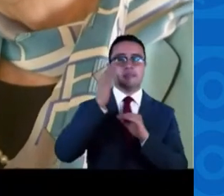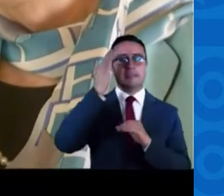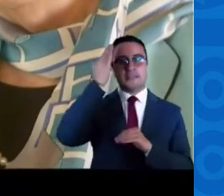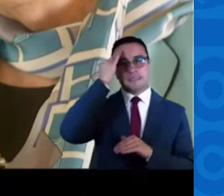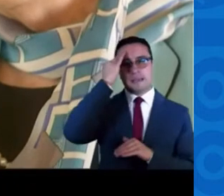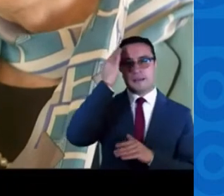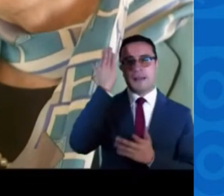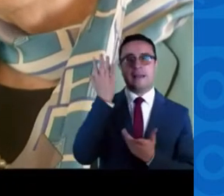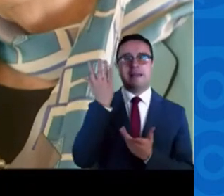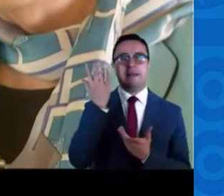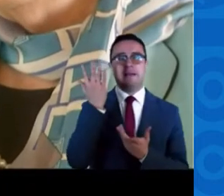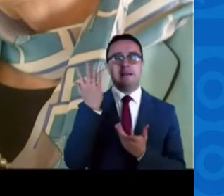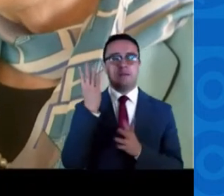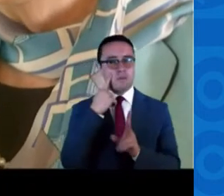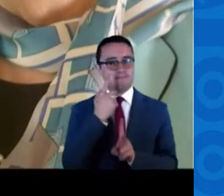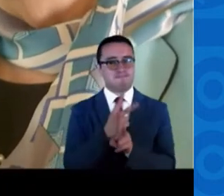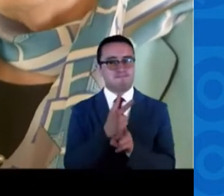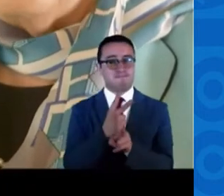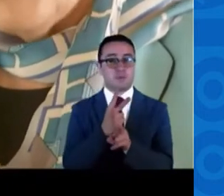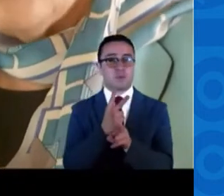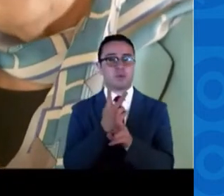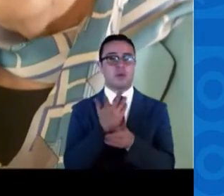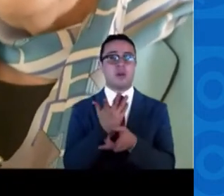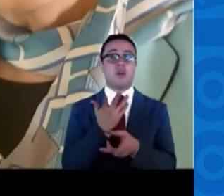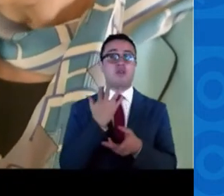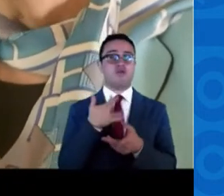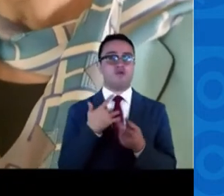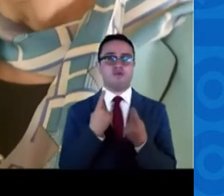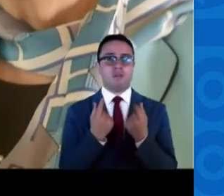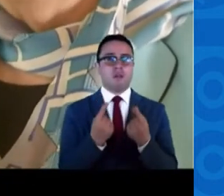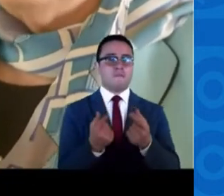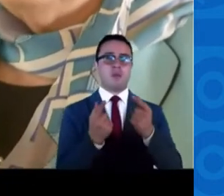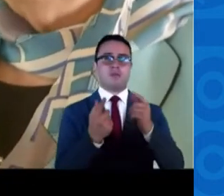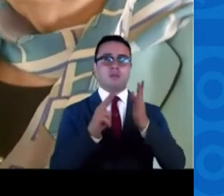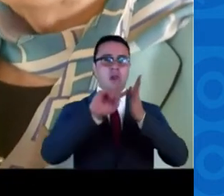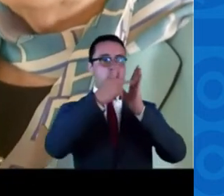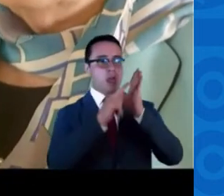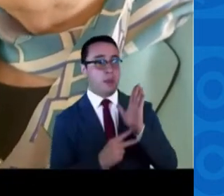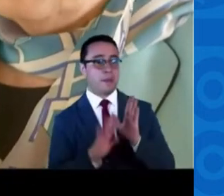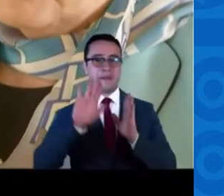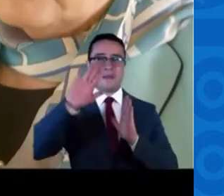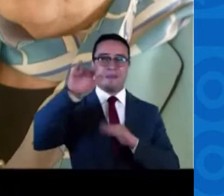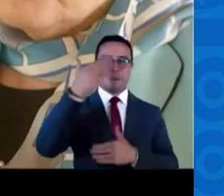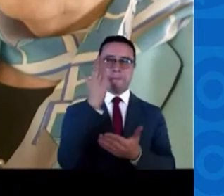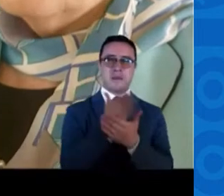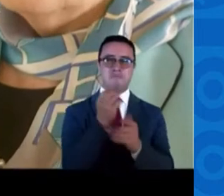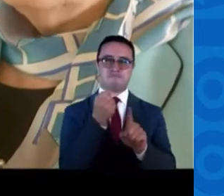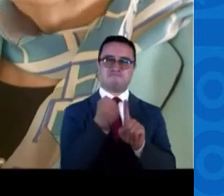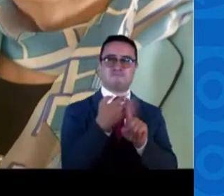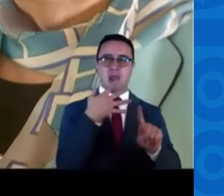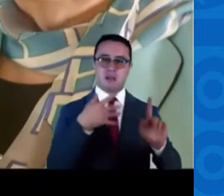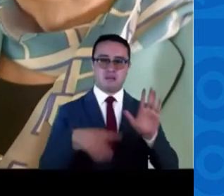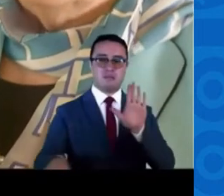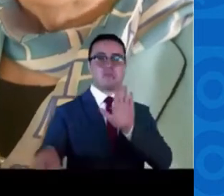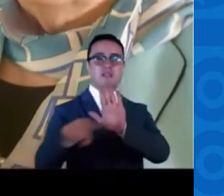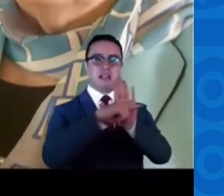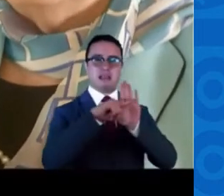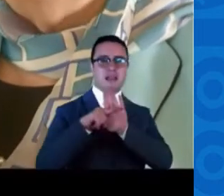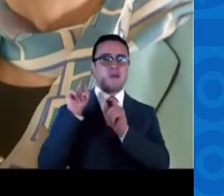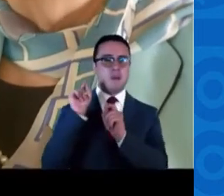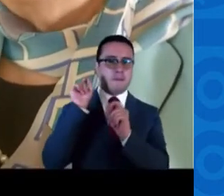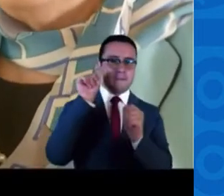we think that we must be careful enough so as not to go to fiscal adjustments, early